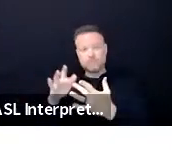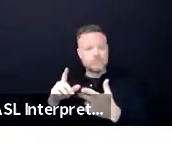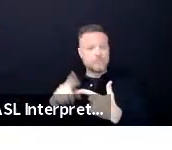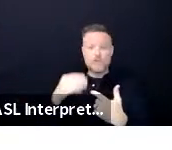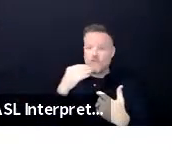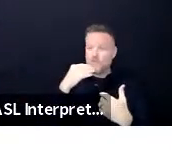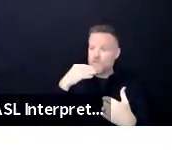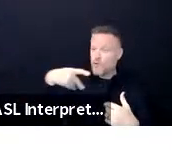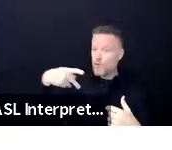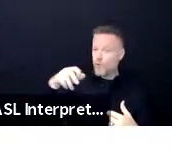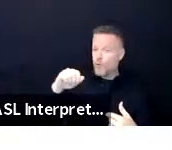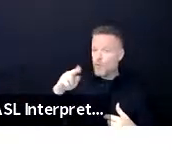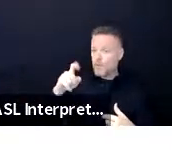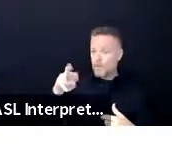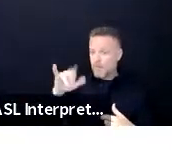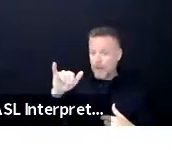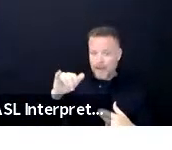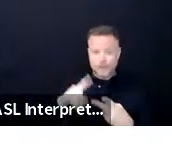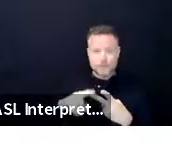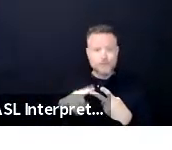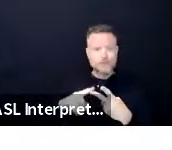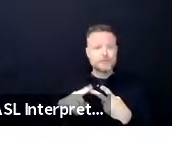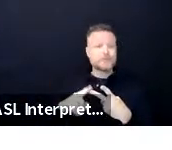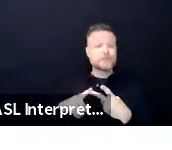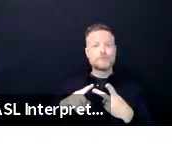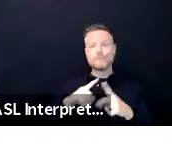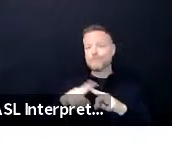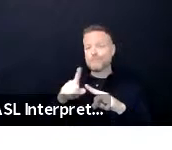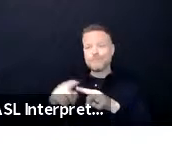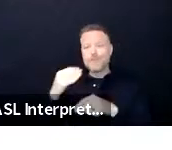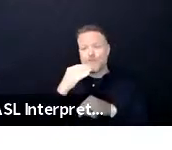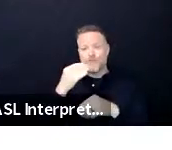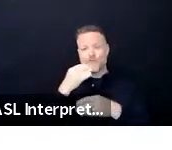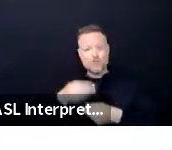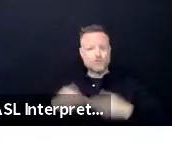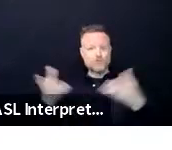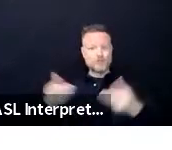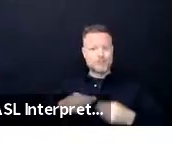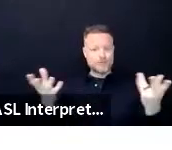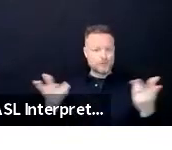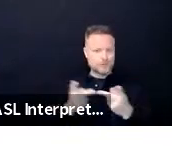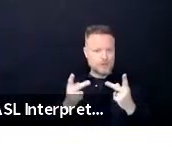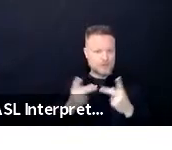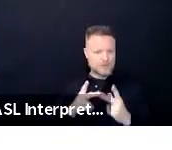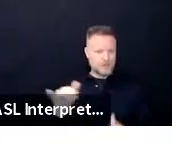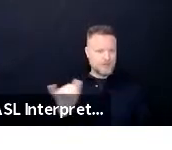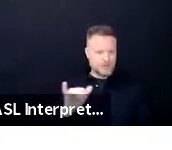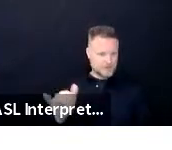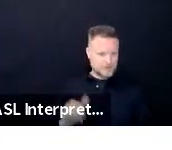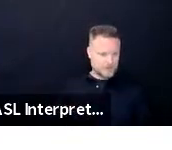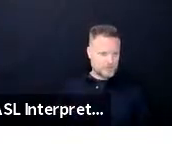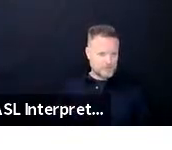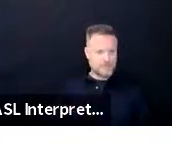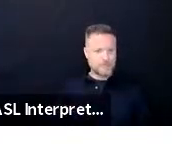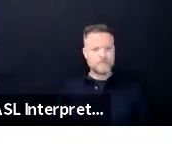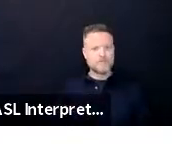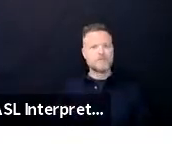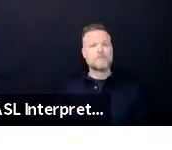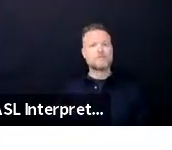distribution, food pantries at food distribution sites, and other locations that our community